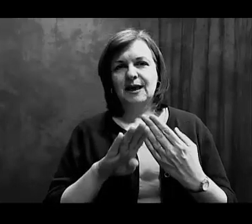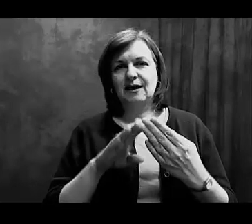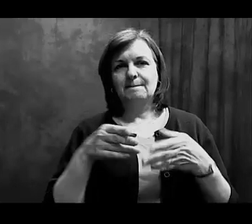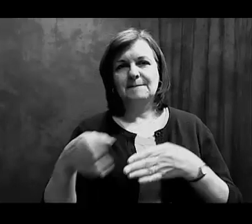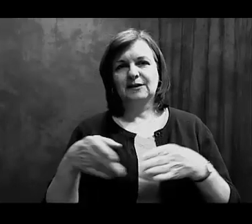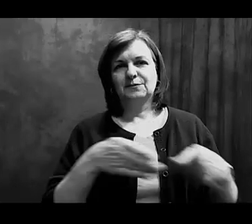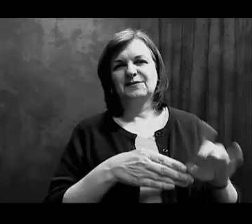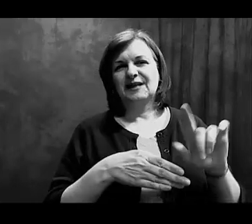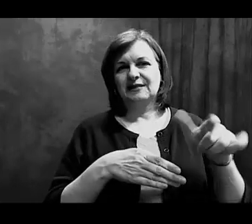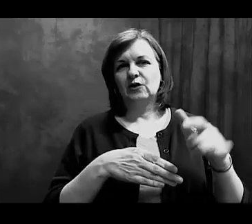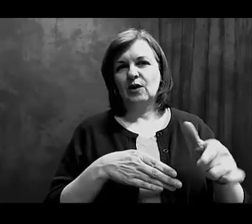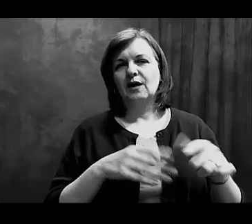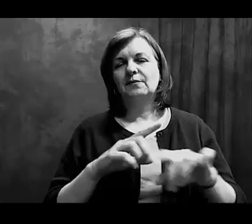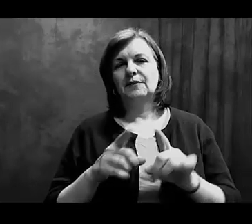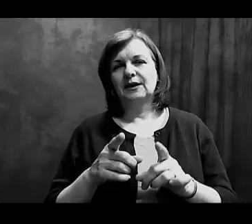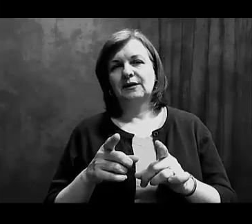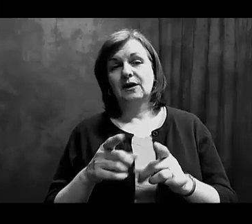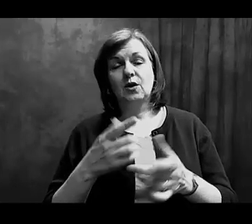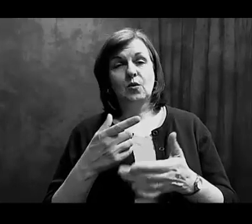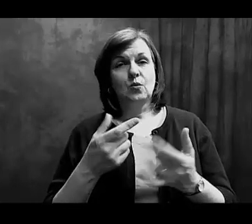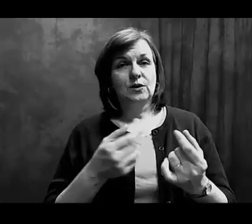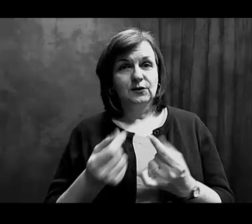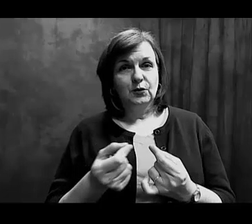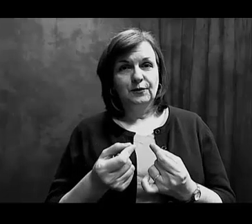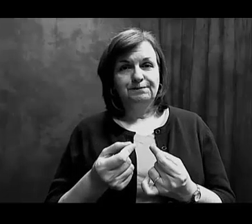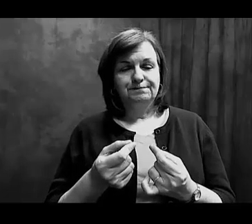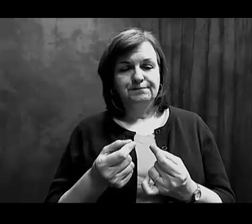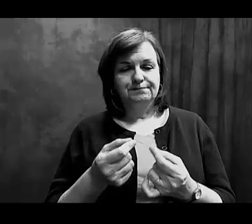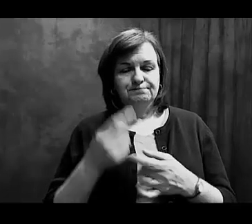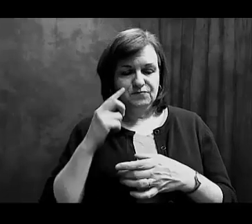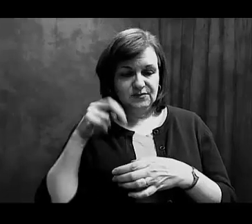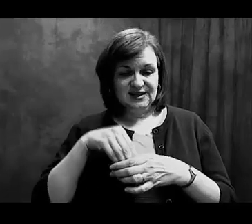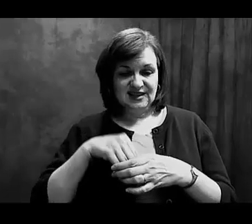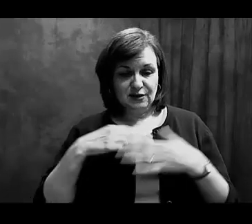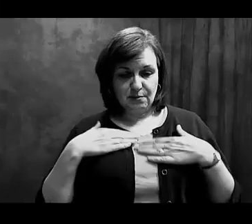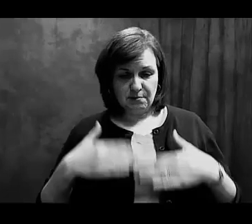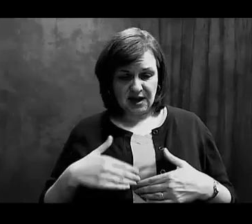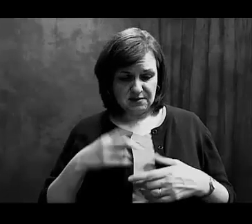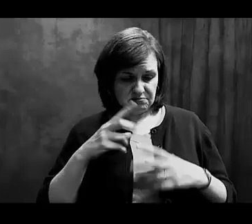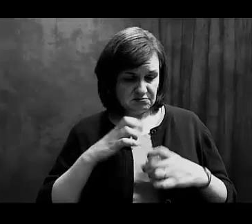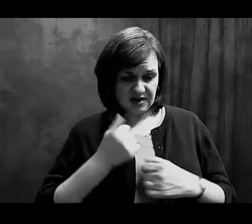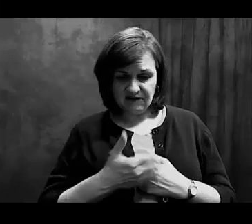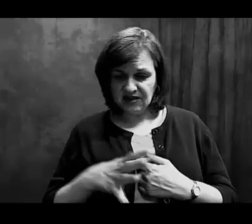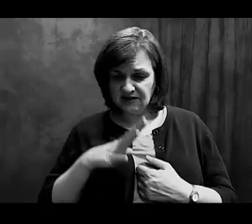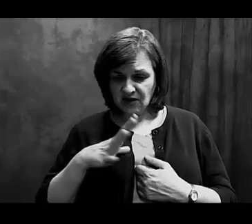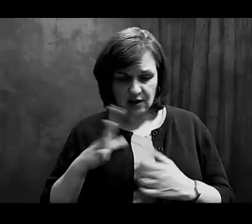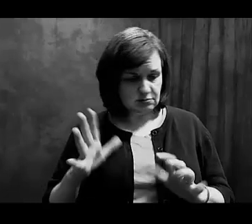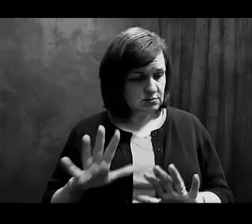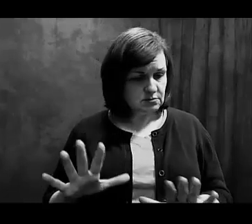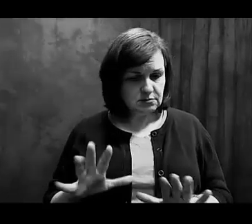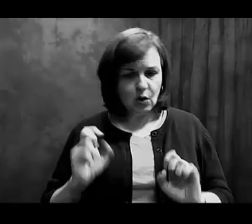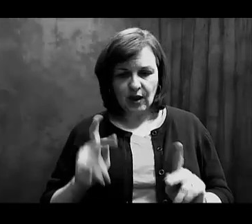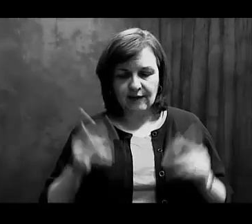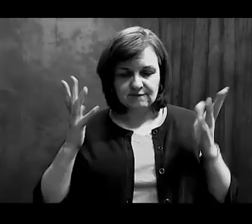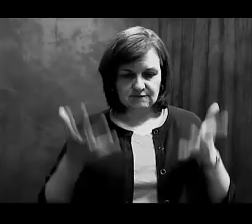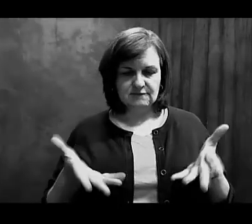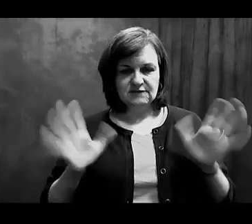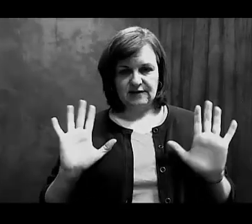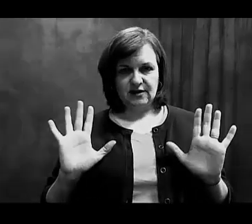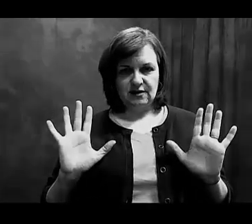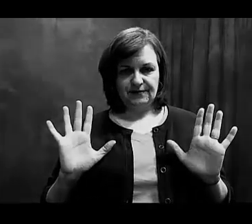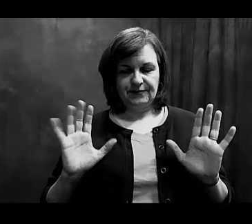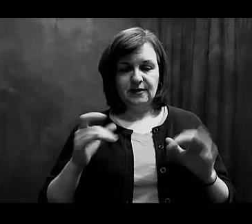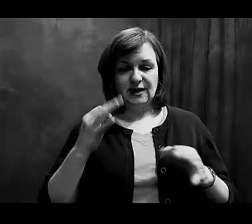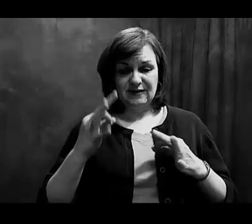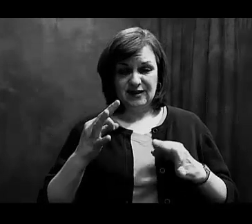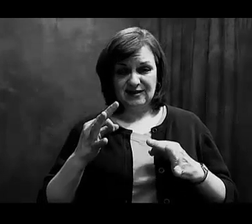more later on, but their whole purpose is test the environment inside your body. Is it good? Fine,